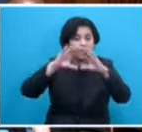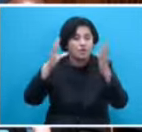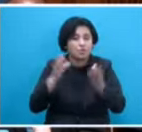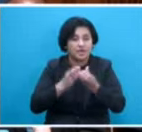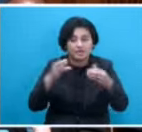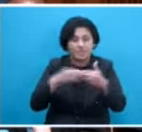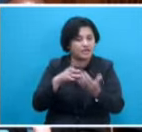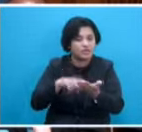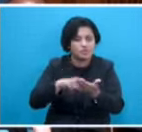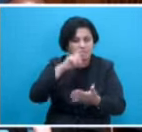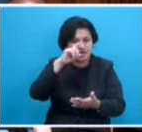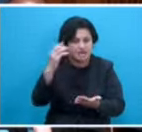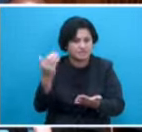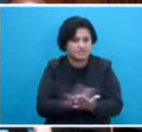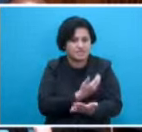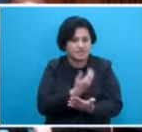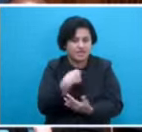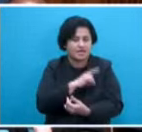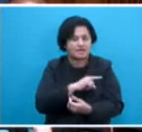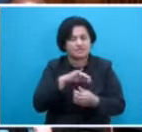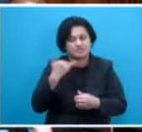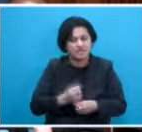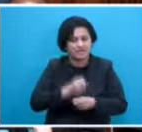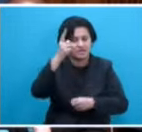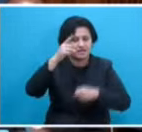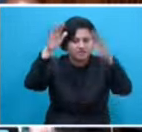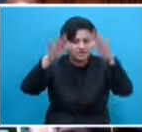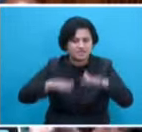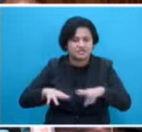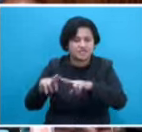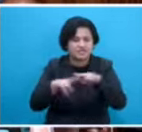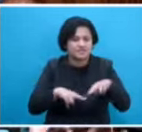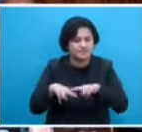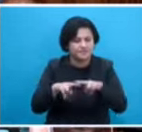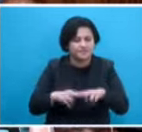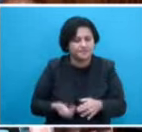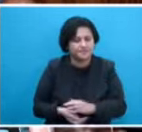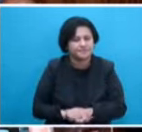loan can save us from. May God bless Fiji. Thank you, Mr. Speaker.